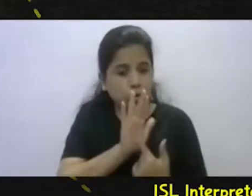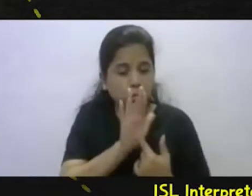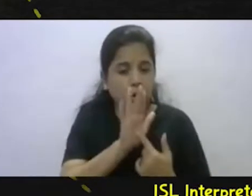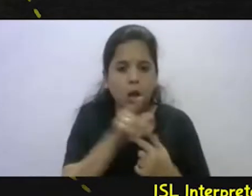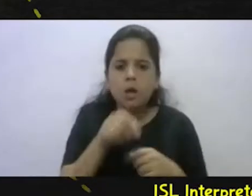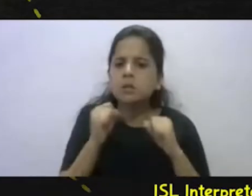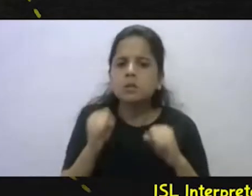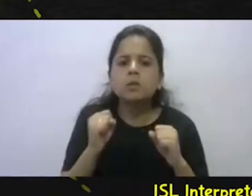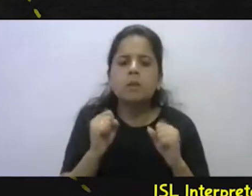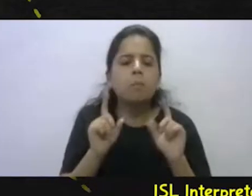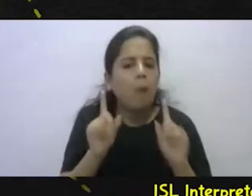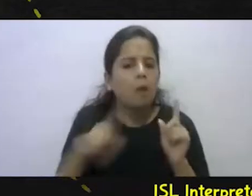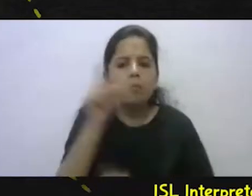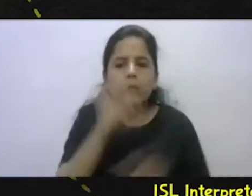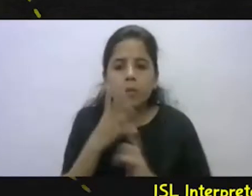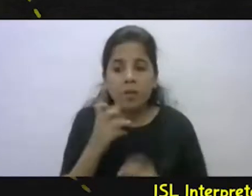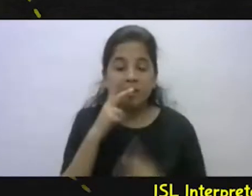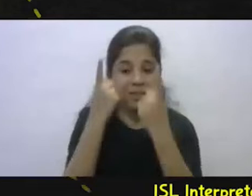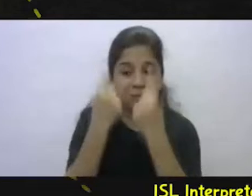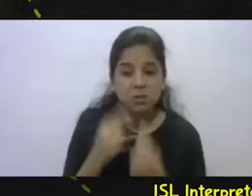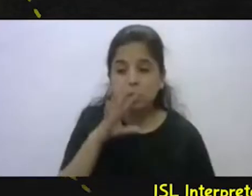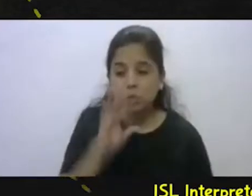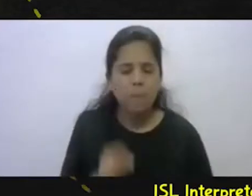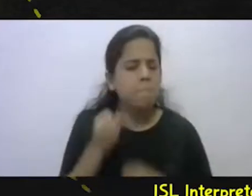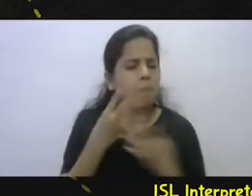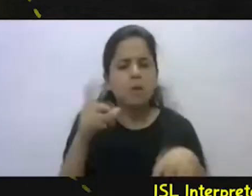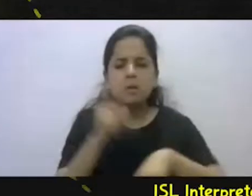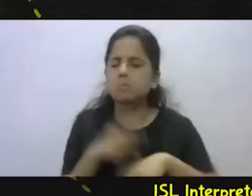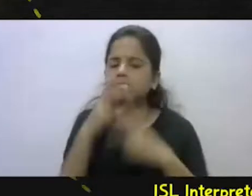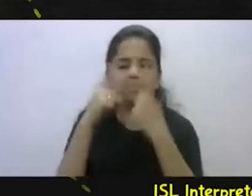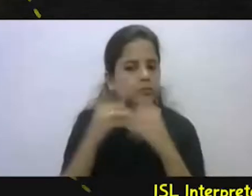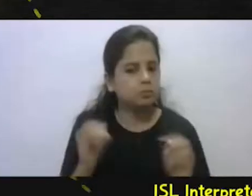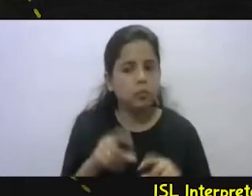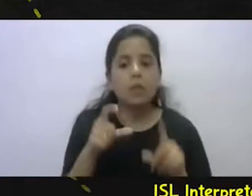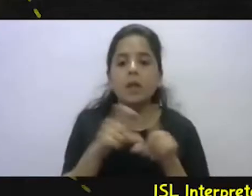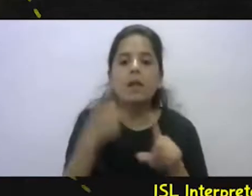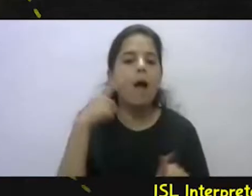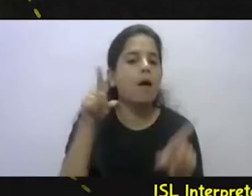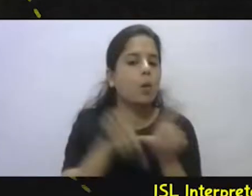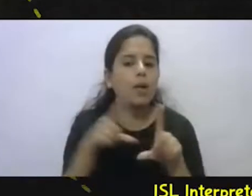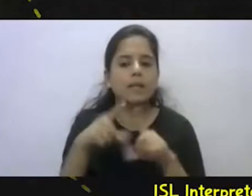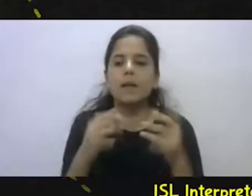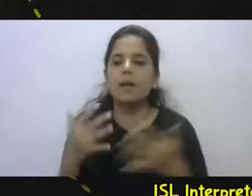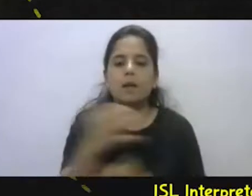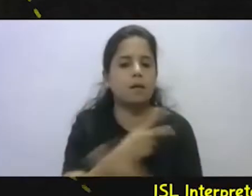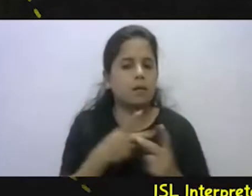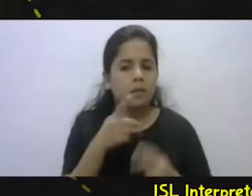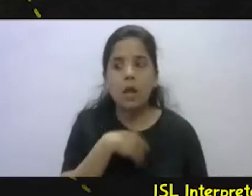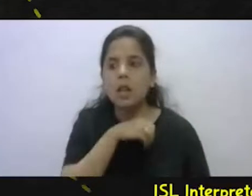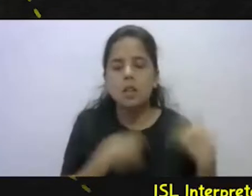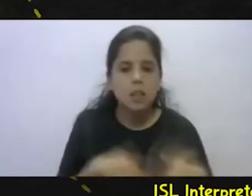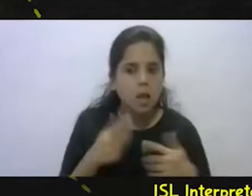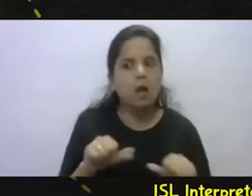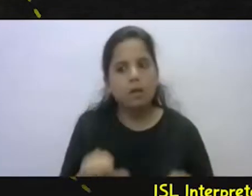no room to invest time, honestly, many times, in DIYing data, right? When you're struggling to actually just survive.